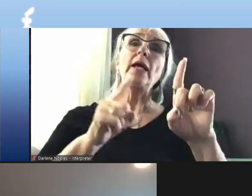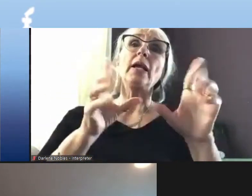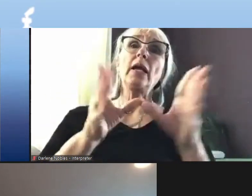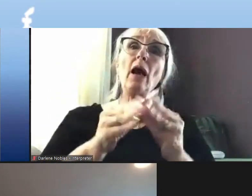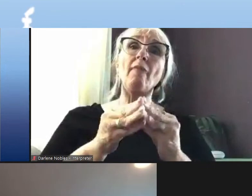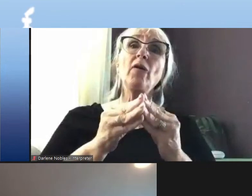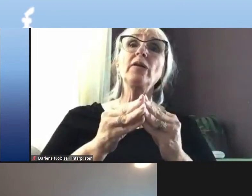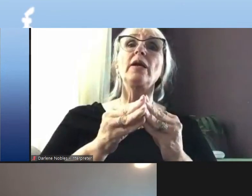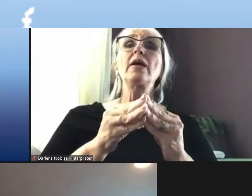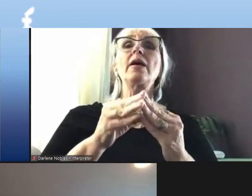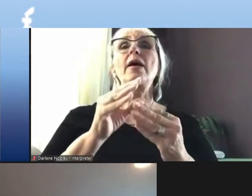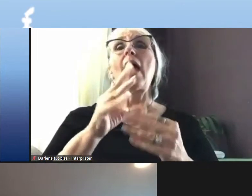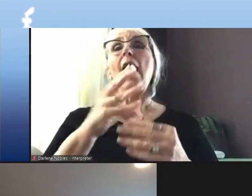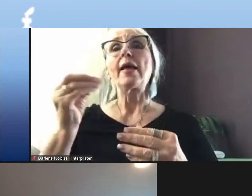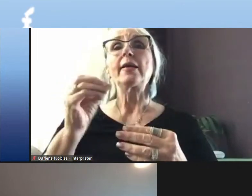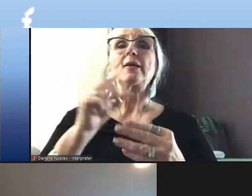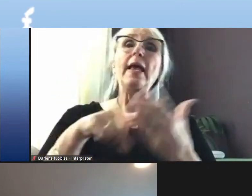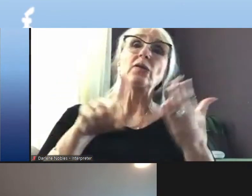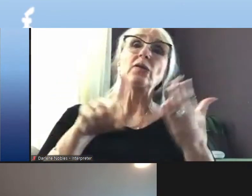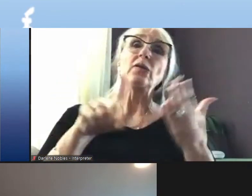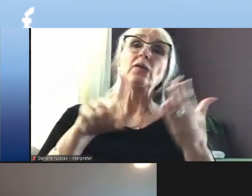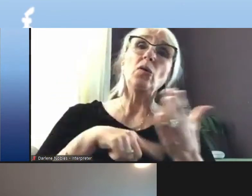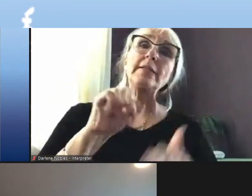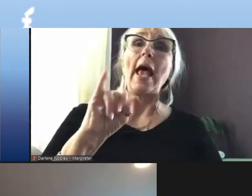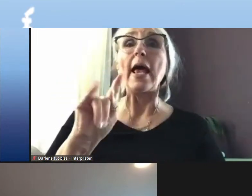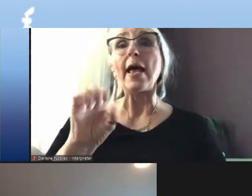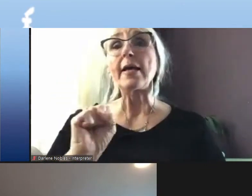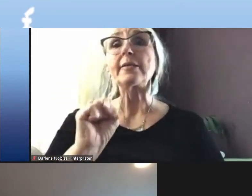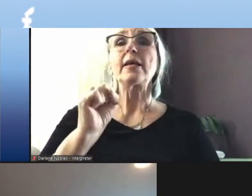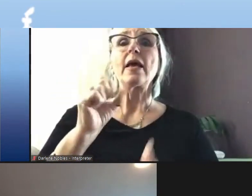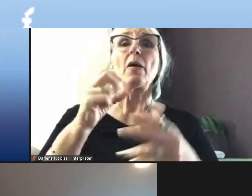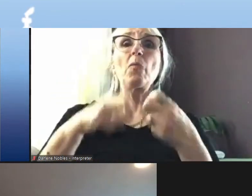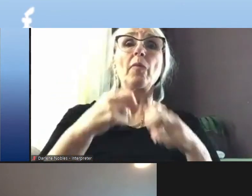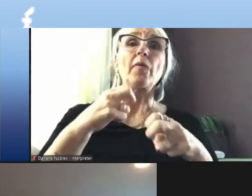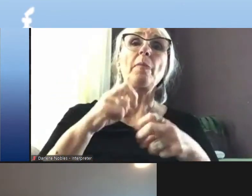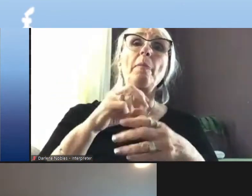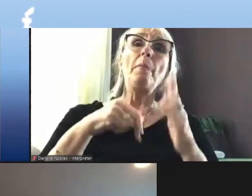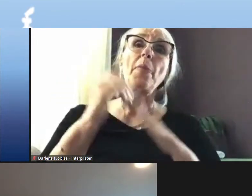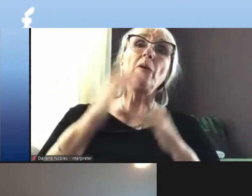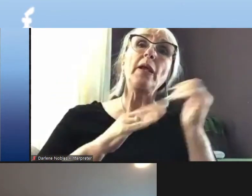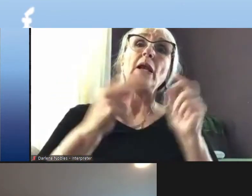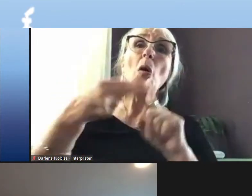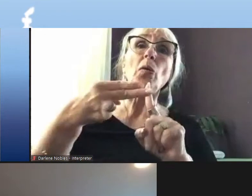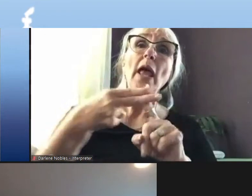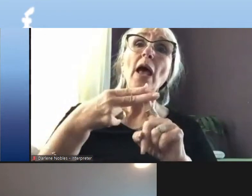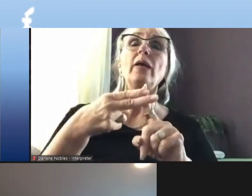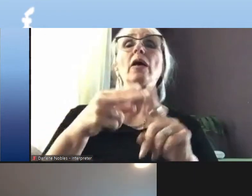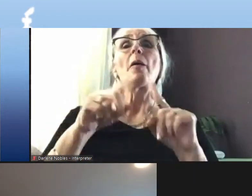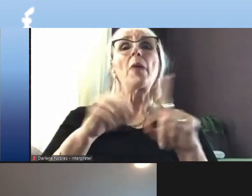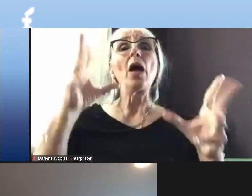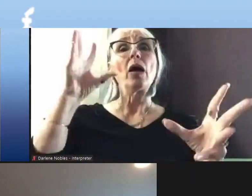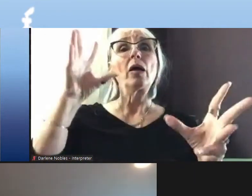flights, and then some issues with billing from the hotel. But in the end, the Veterans Court grant, as well as the